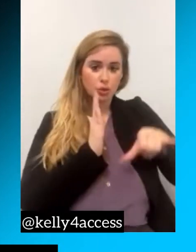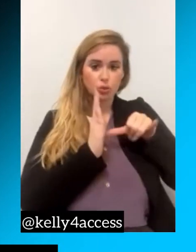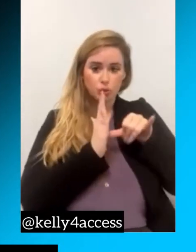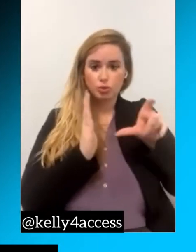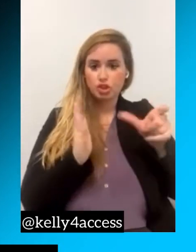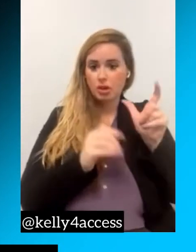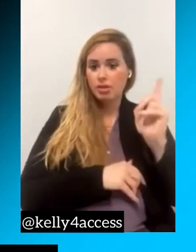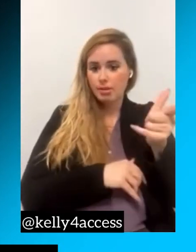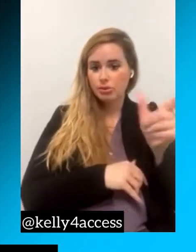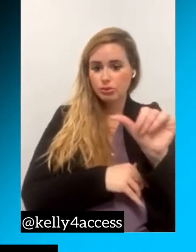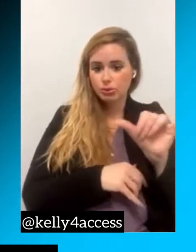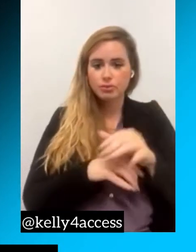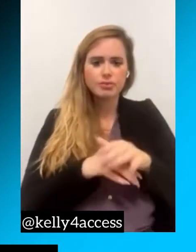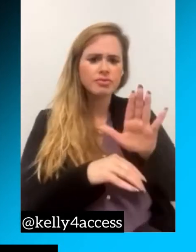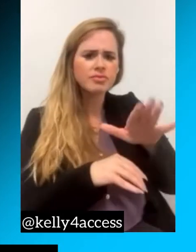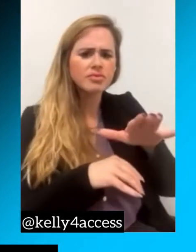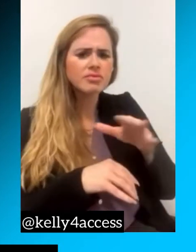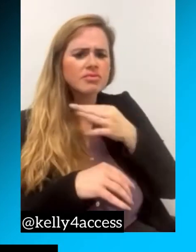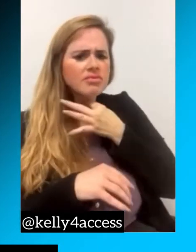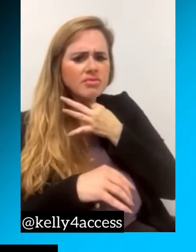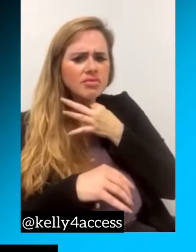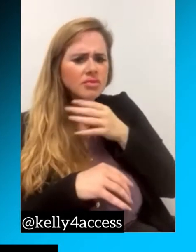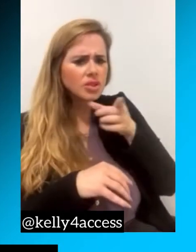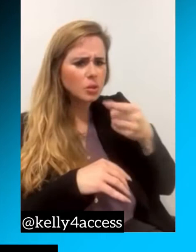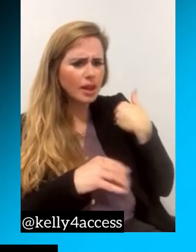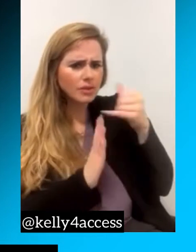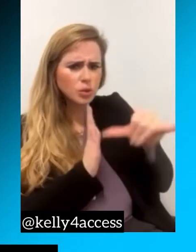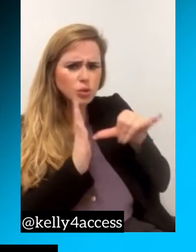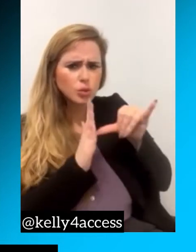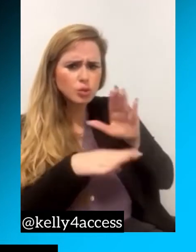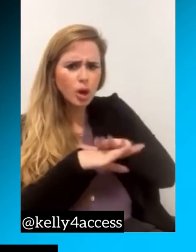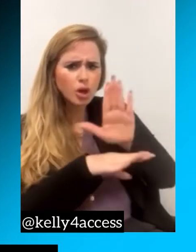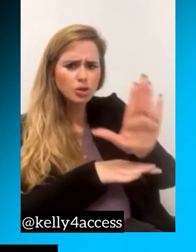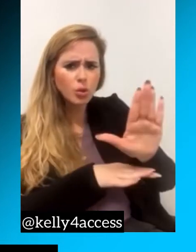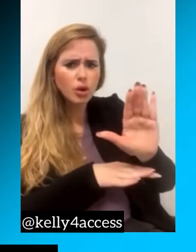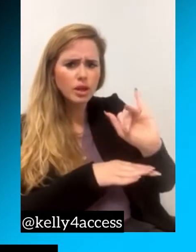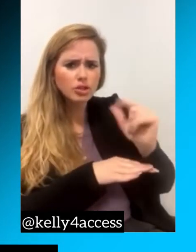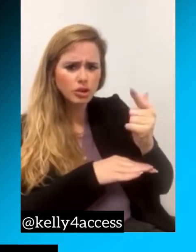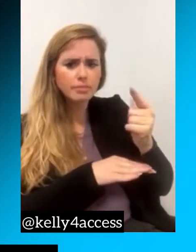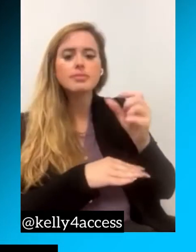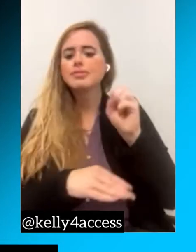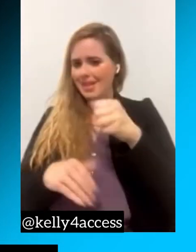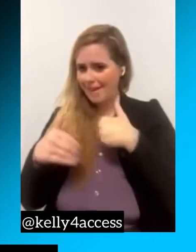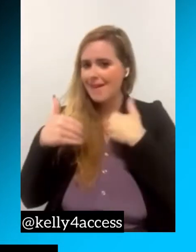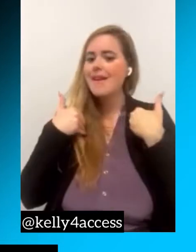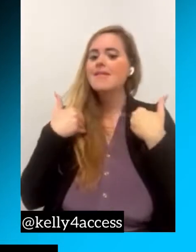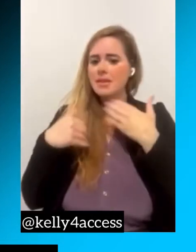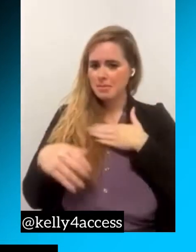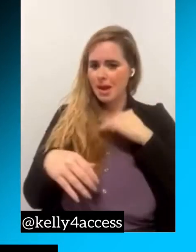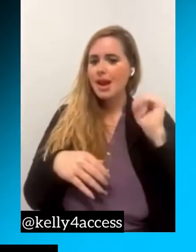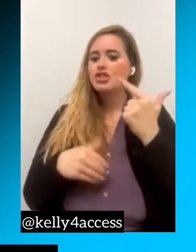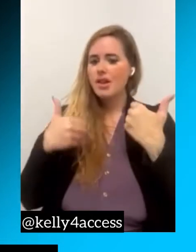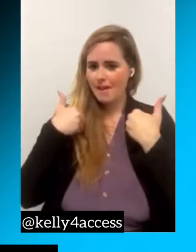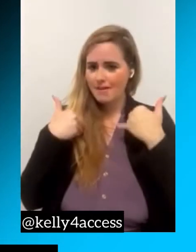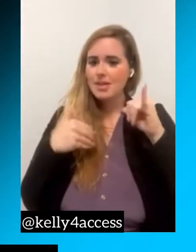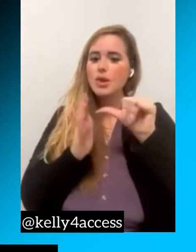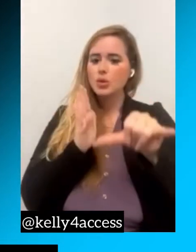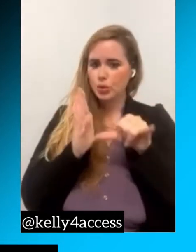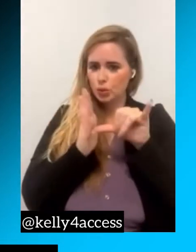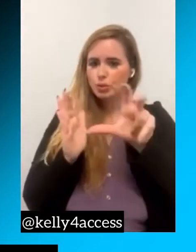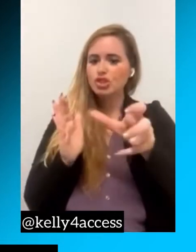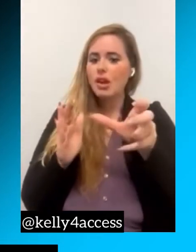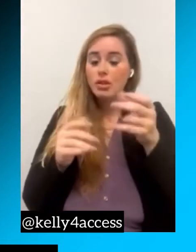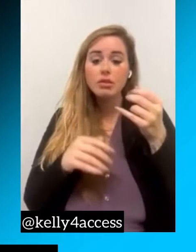Why don't you tell, is your YouTube linked on your account, Manu? Yes, it is. It is in the link tree. Okay, great. Yeah, so make sure if you